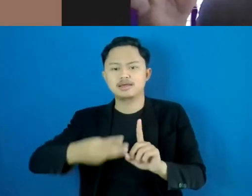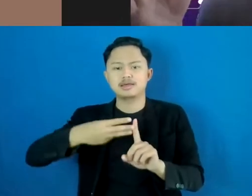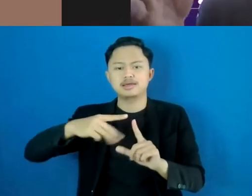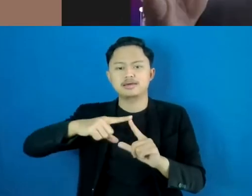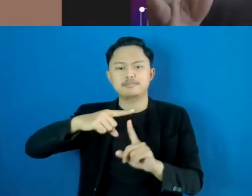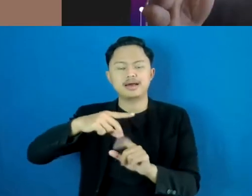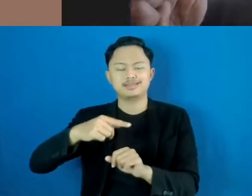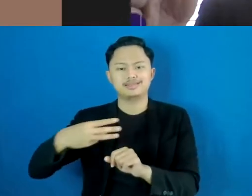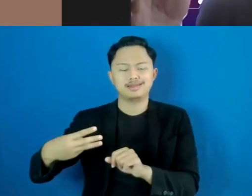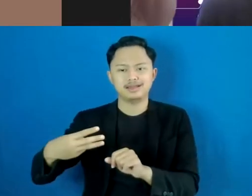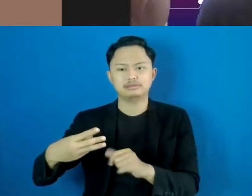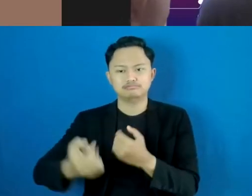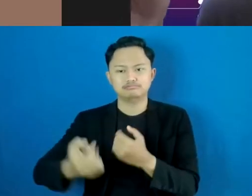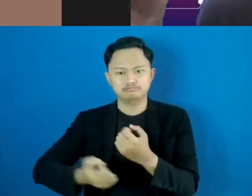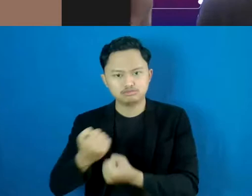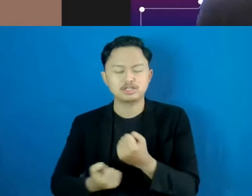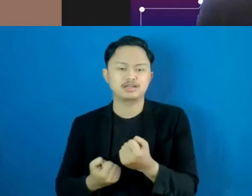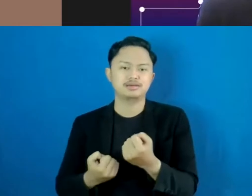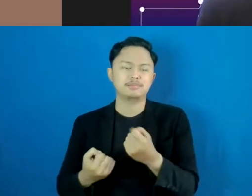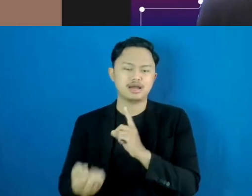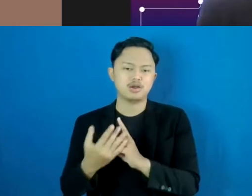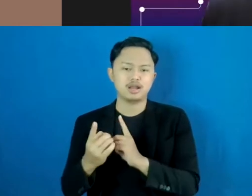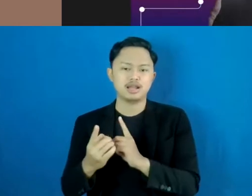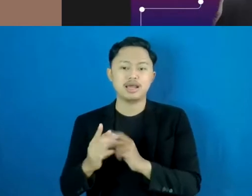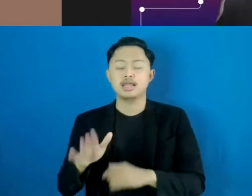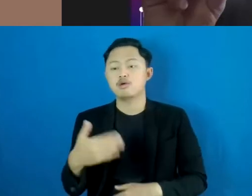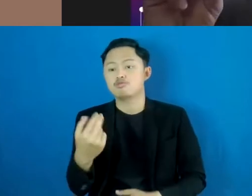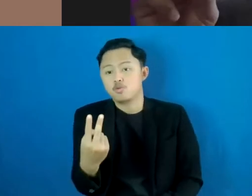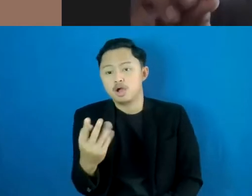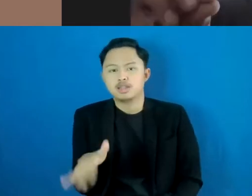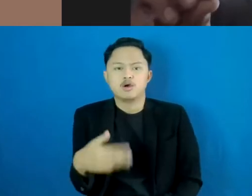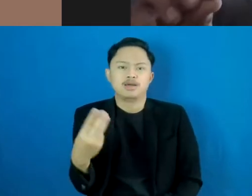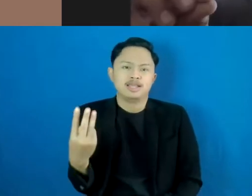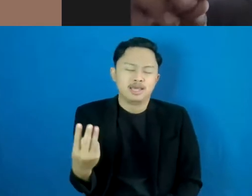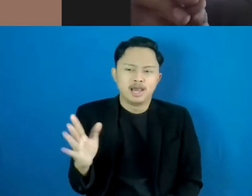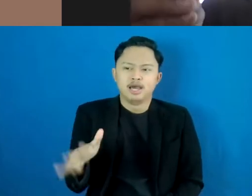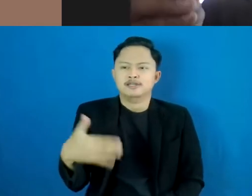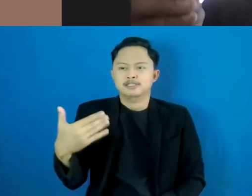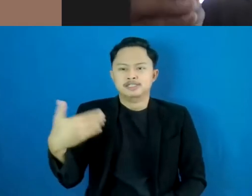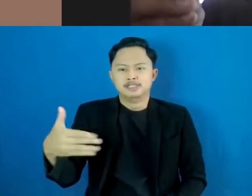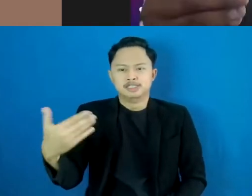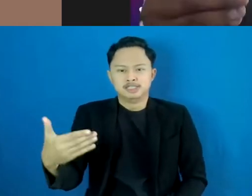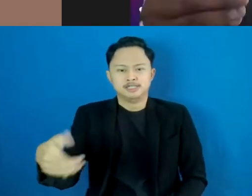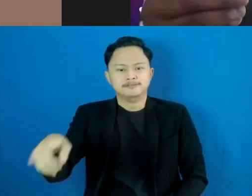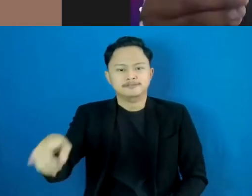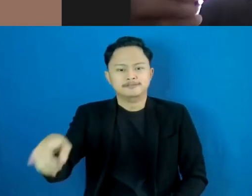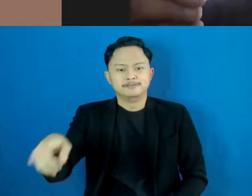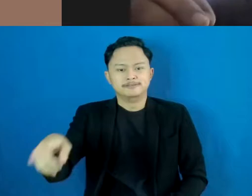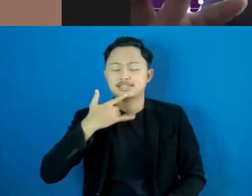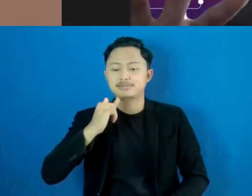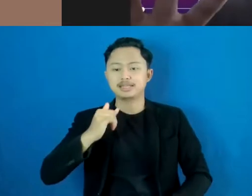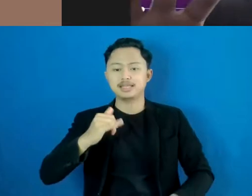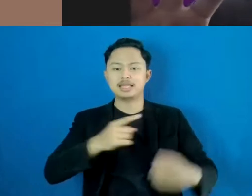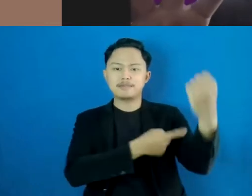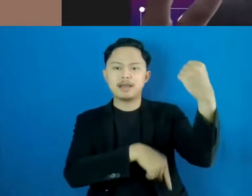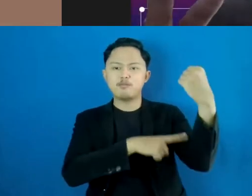Going forward, year two, year three, year four of operations, there is a degradation factor. As a basic nature DNA of a